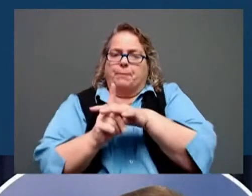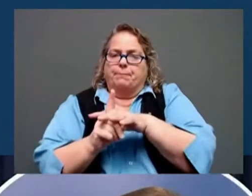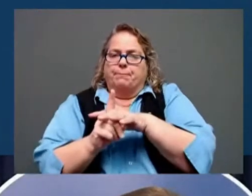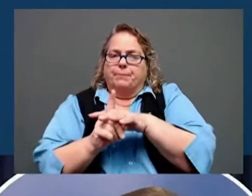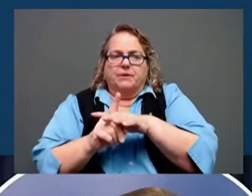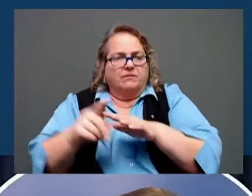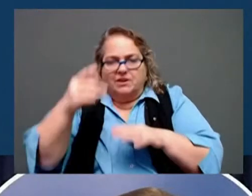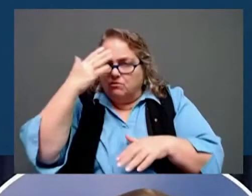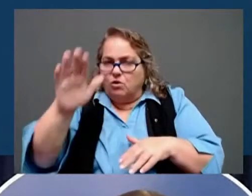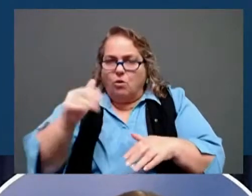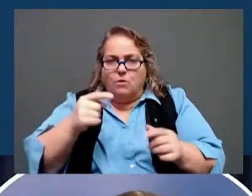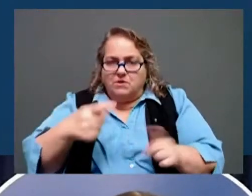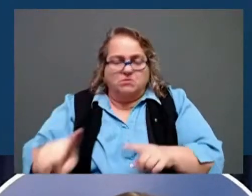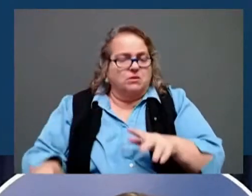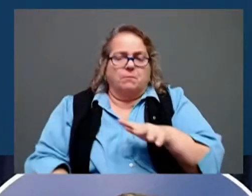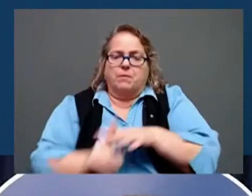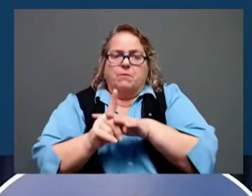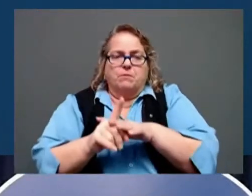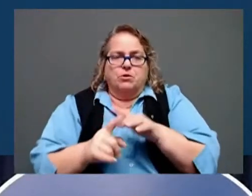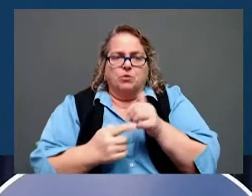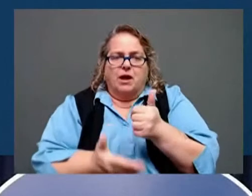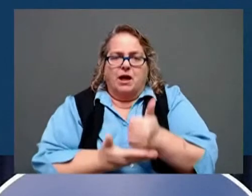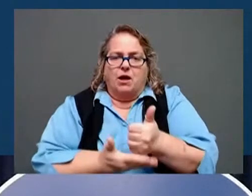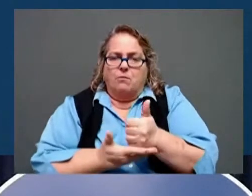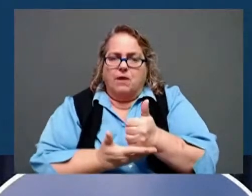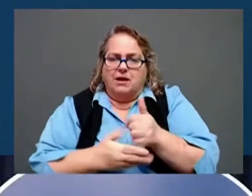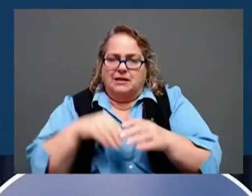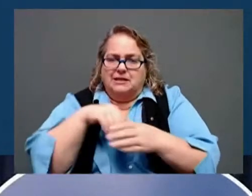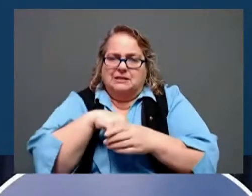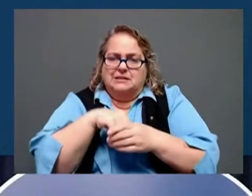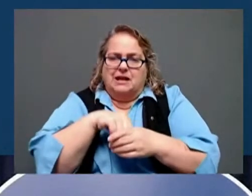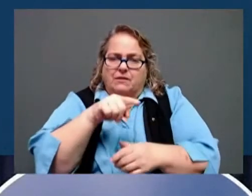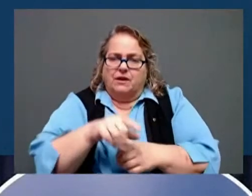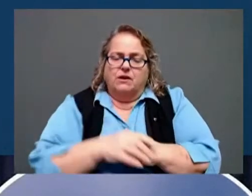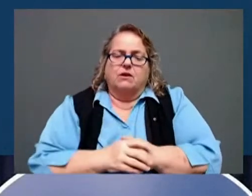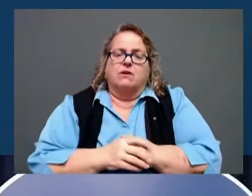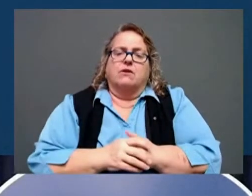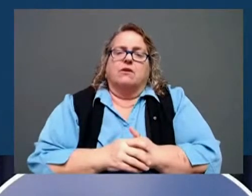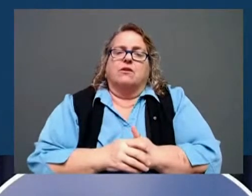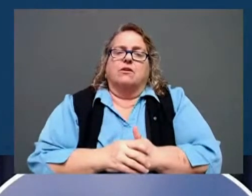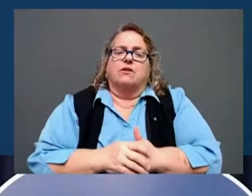that was helping out inside. But then we went down